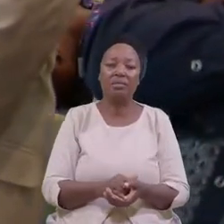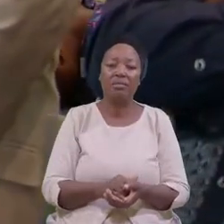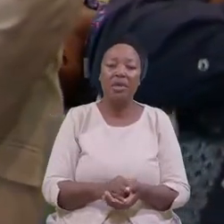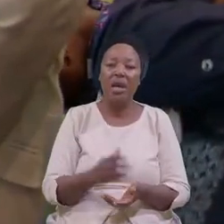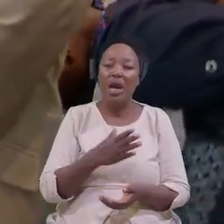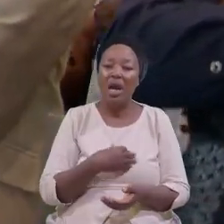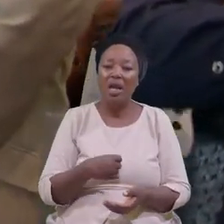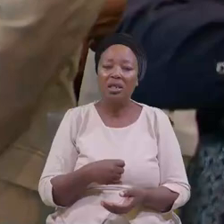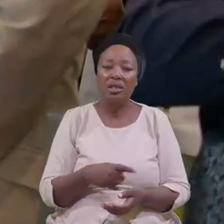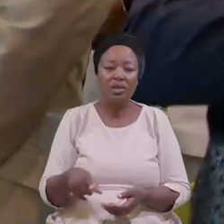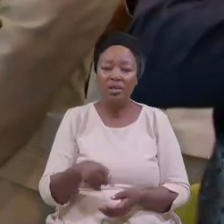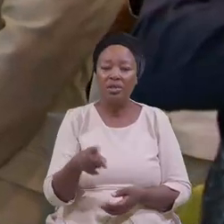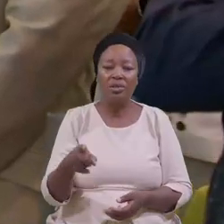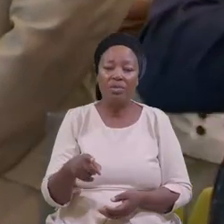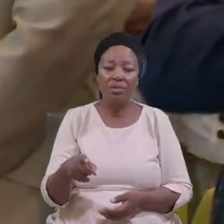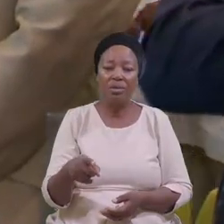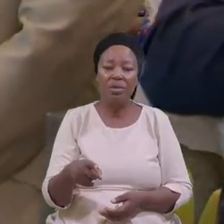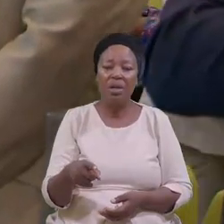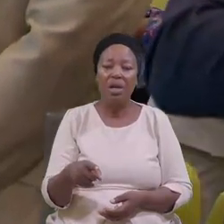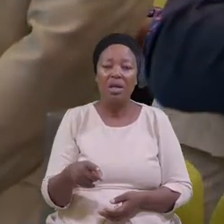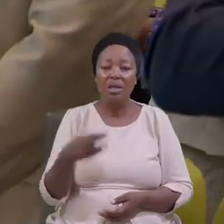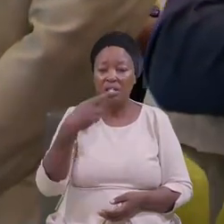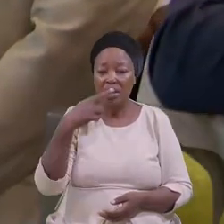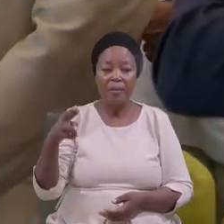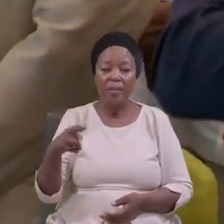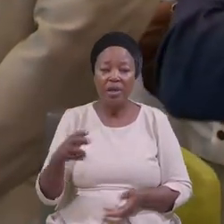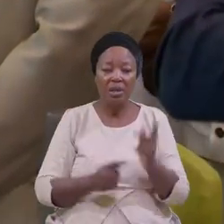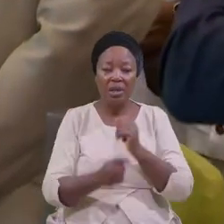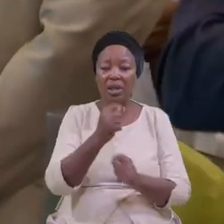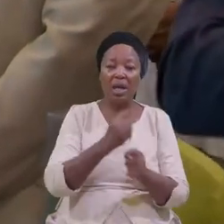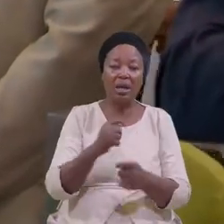And those serpentine spirits